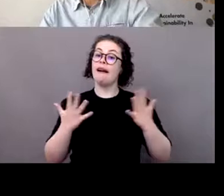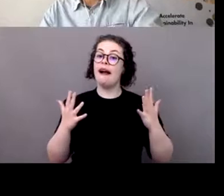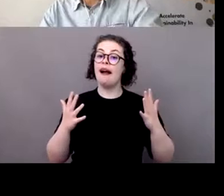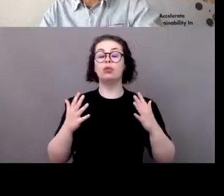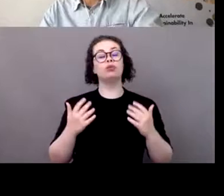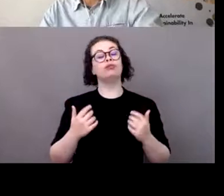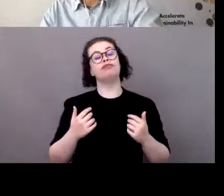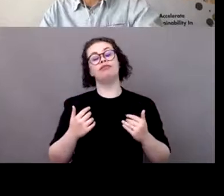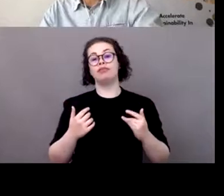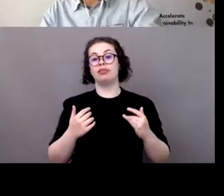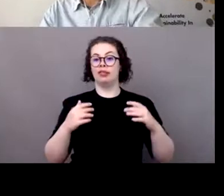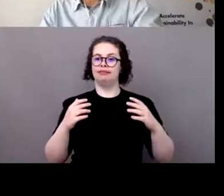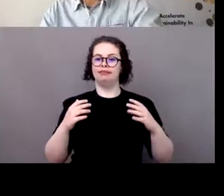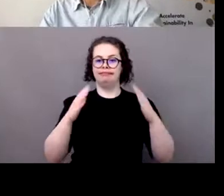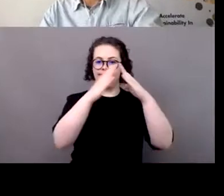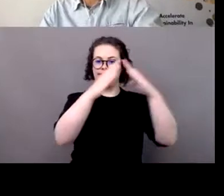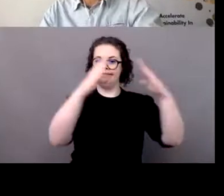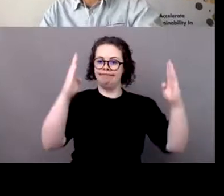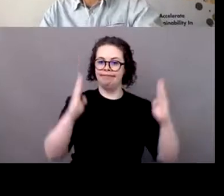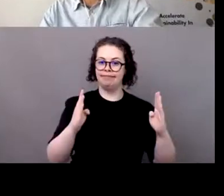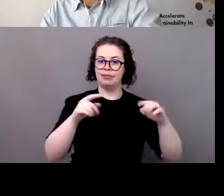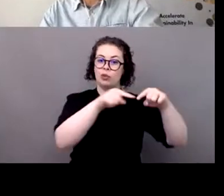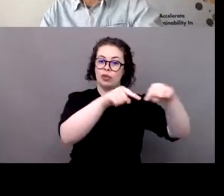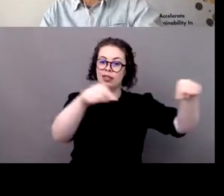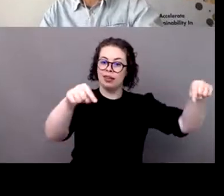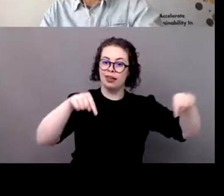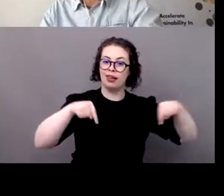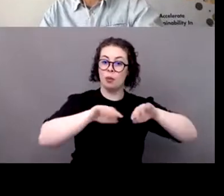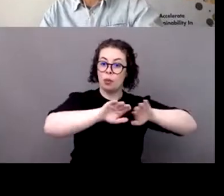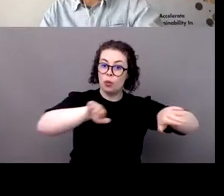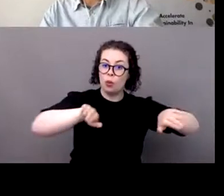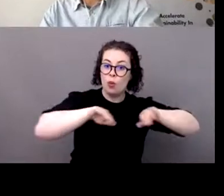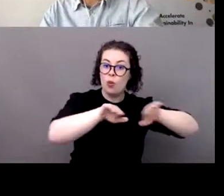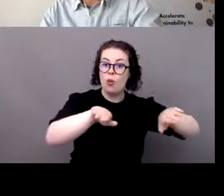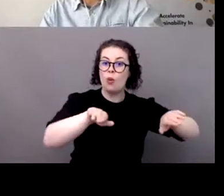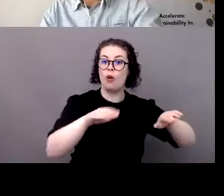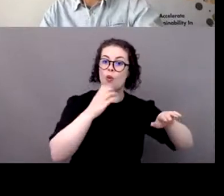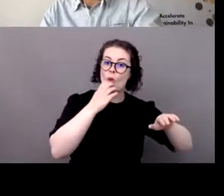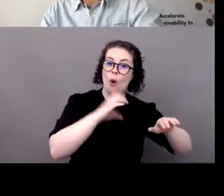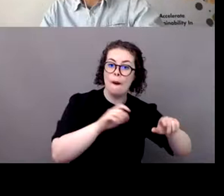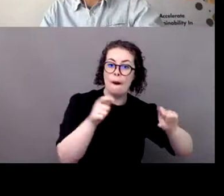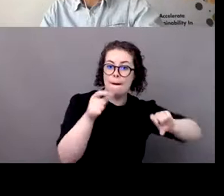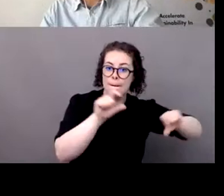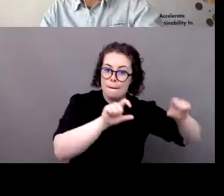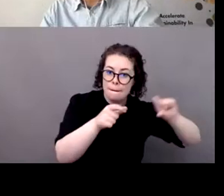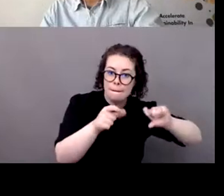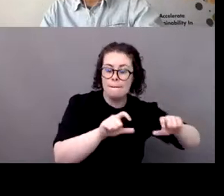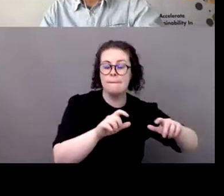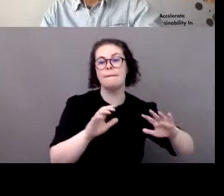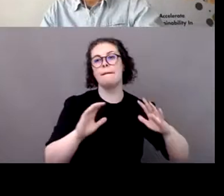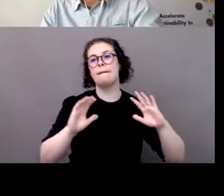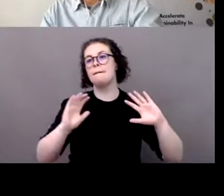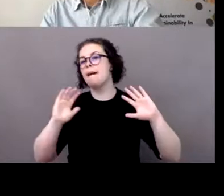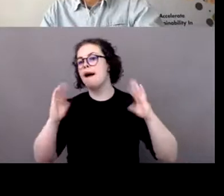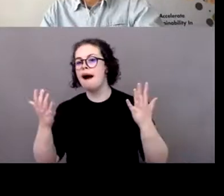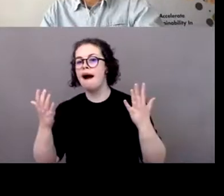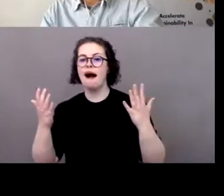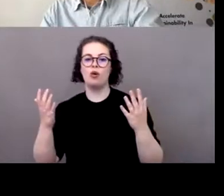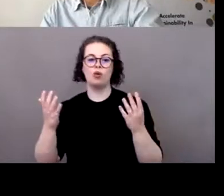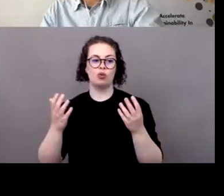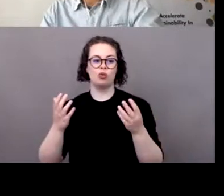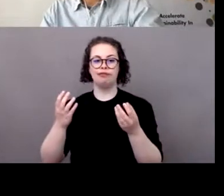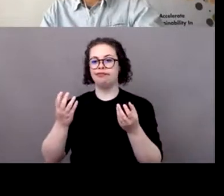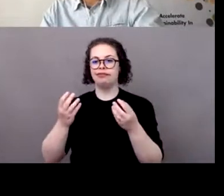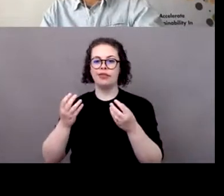ventilation and waste management and recycling and reuse practices. These are all things that can be done oftentimes in the near